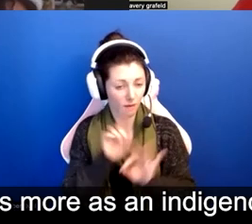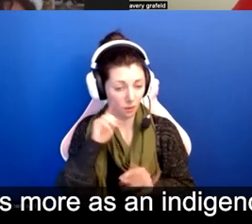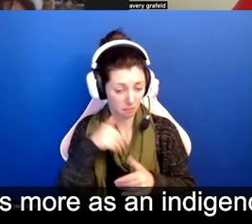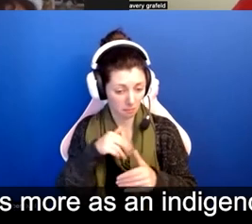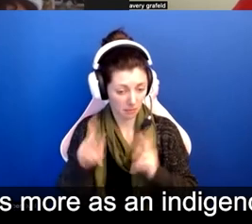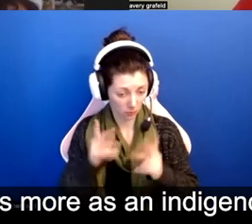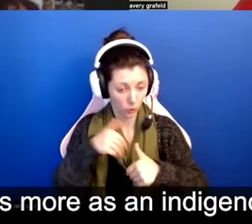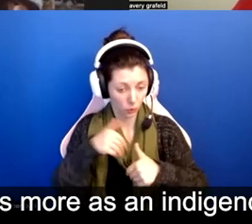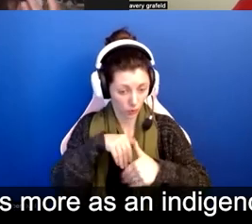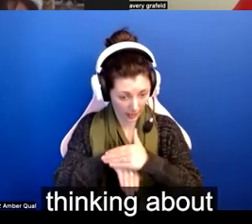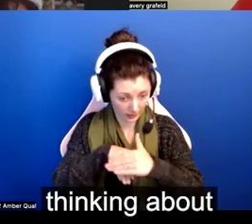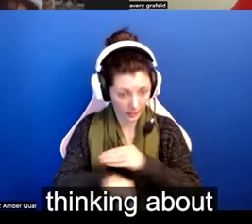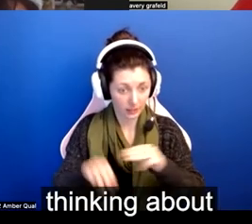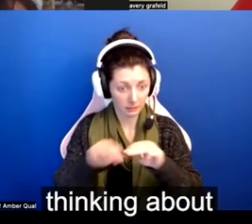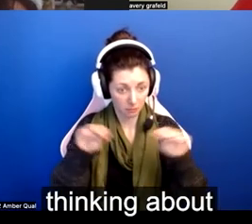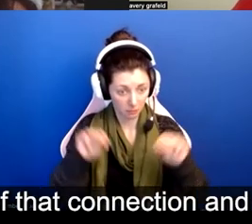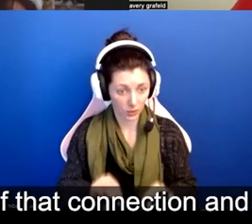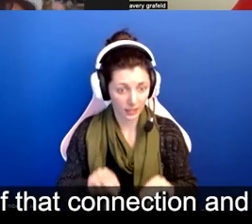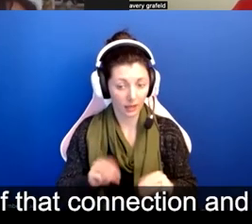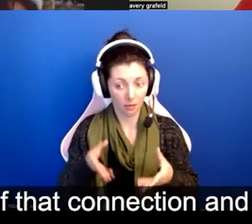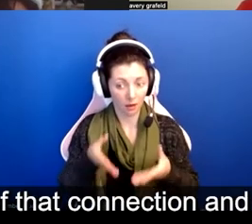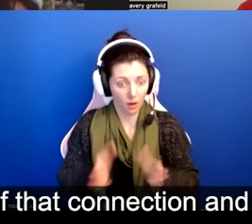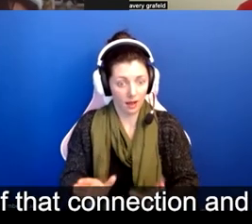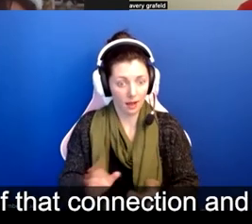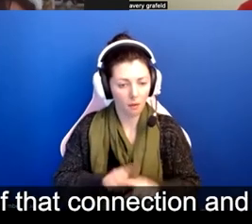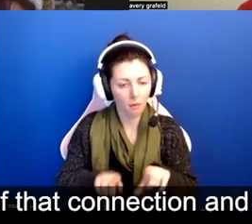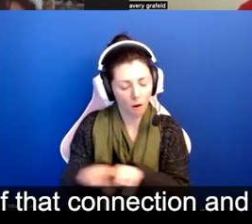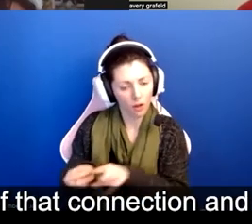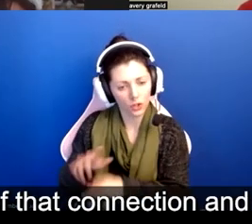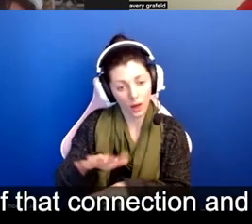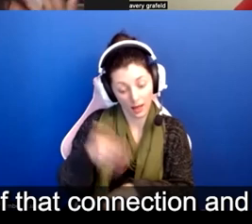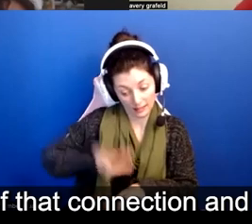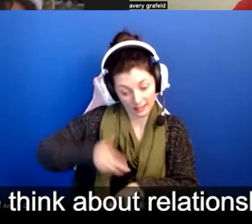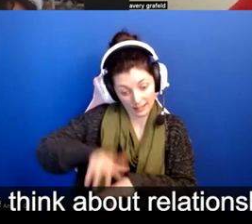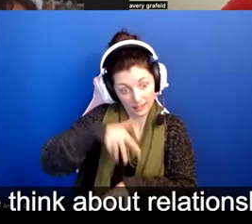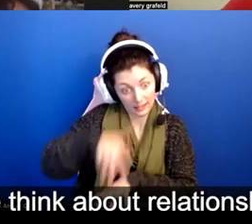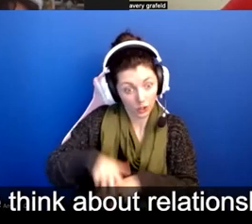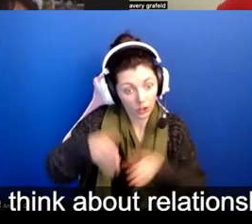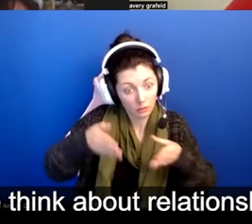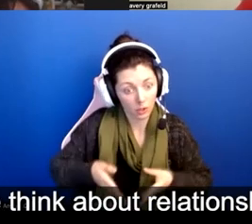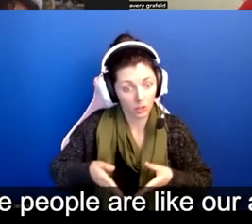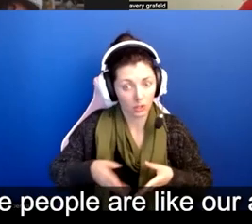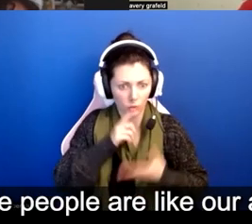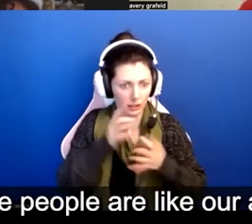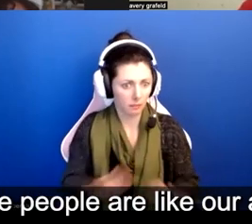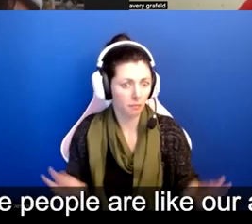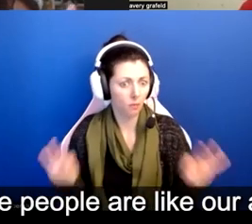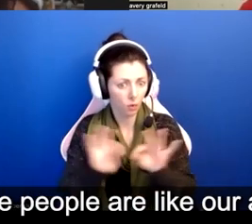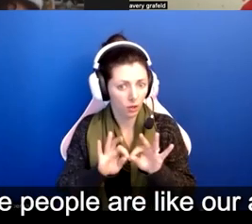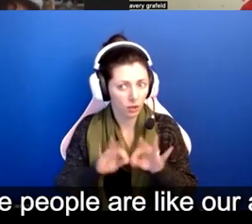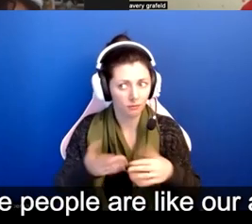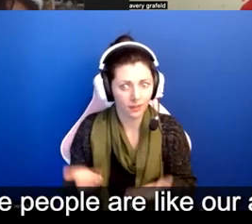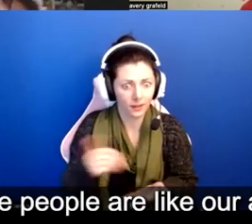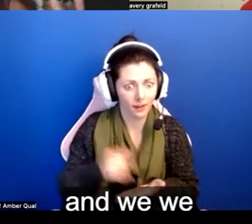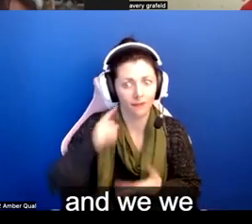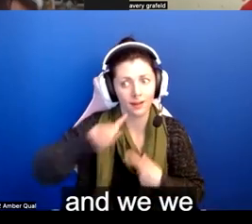as an Indigenous person thinking about kind of that connection. again, like thinking about relationships, that these people are like